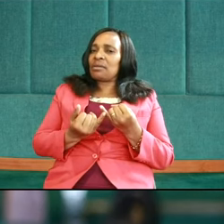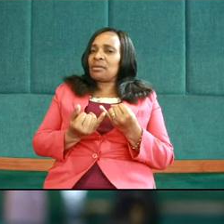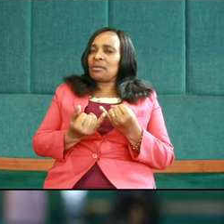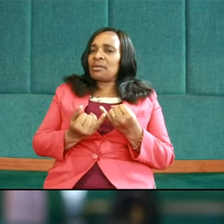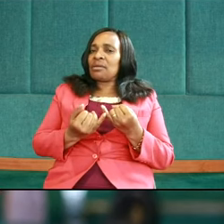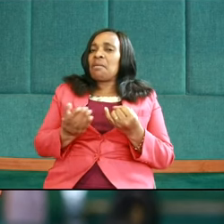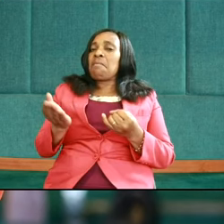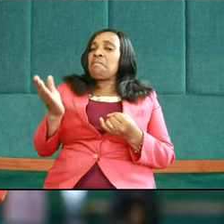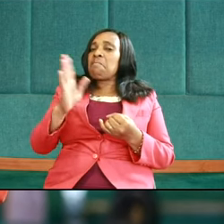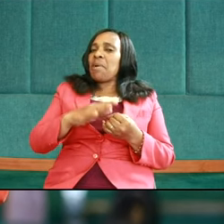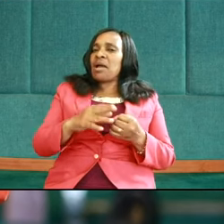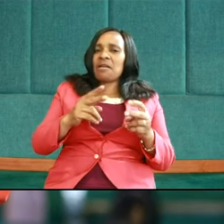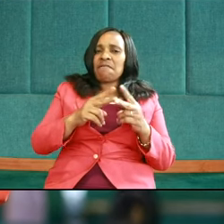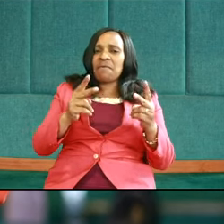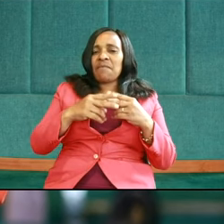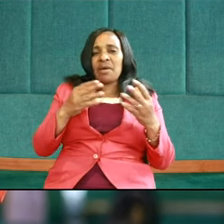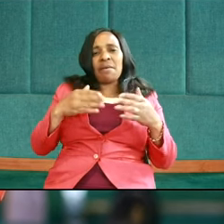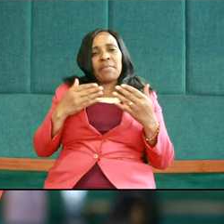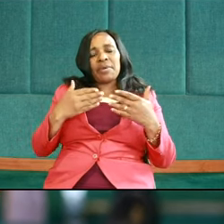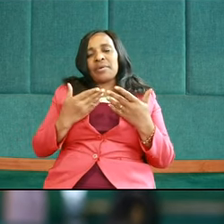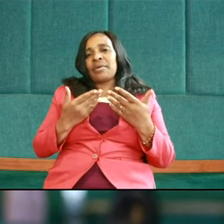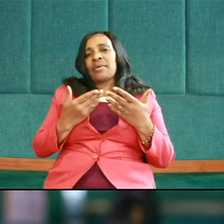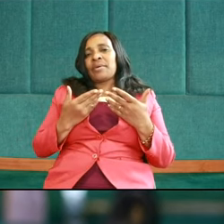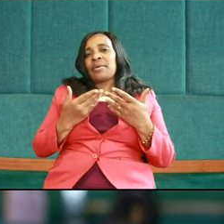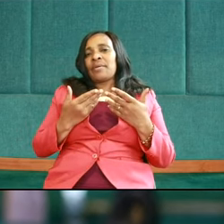and she came back very happy.